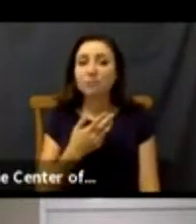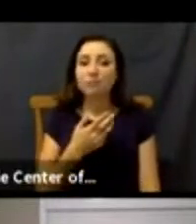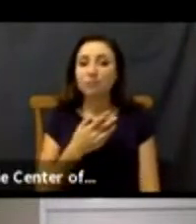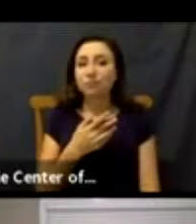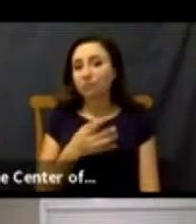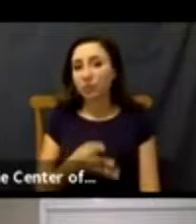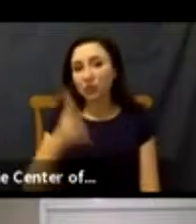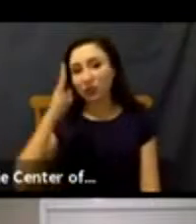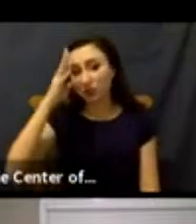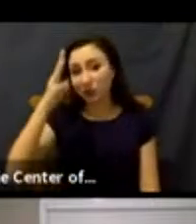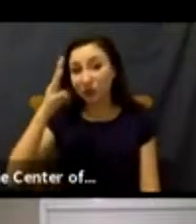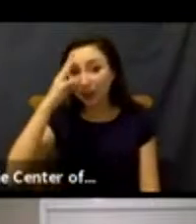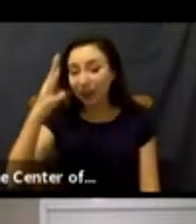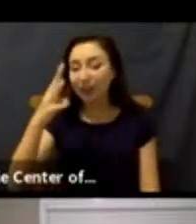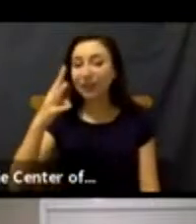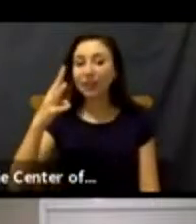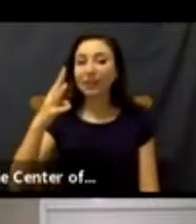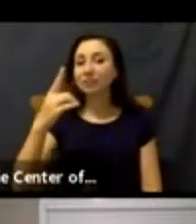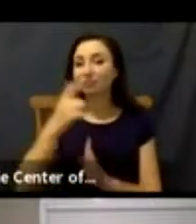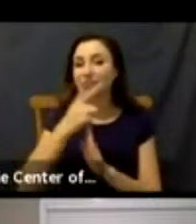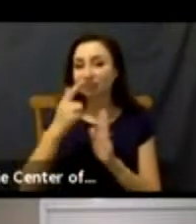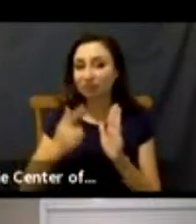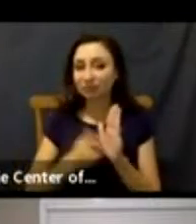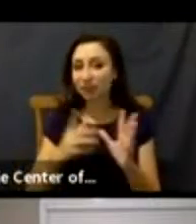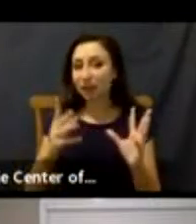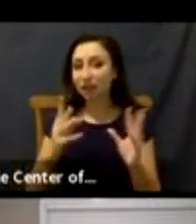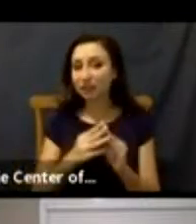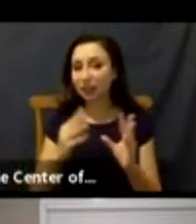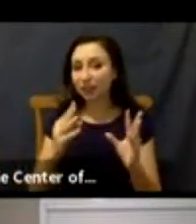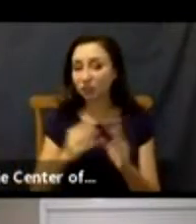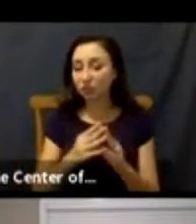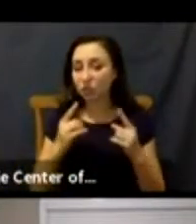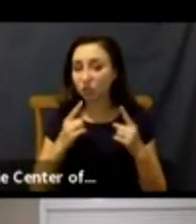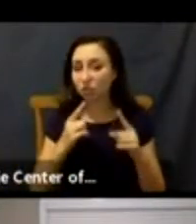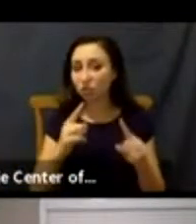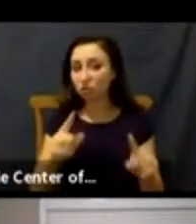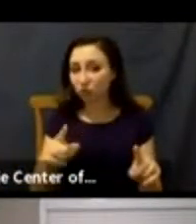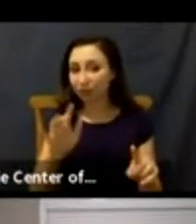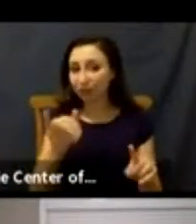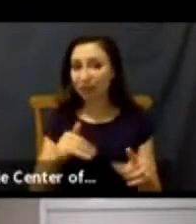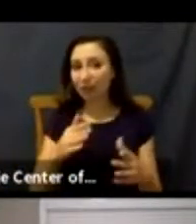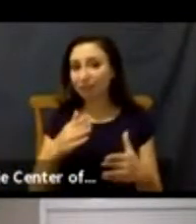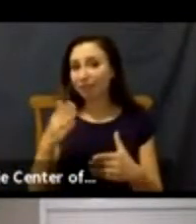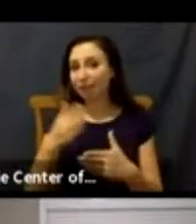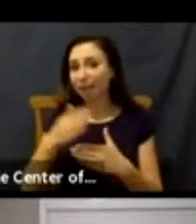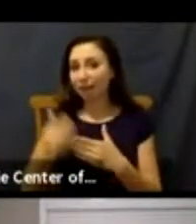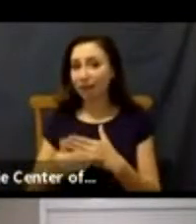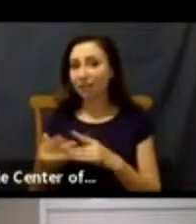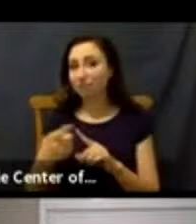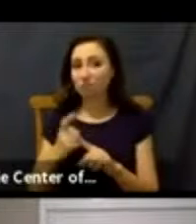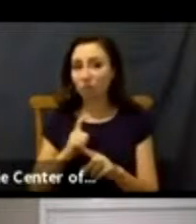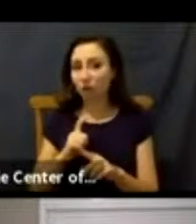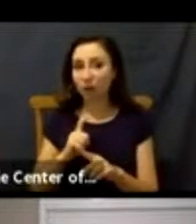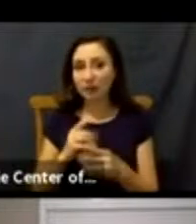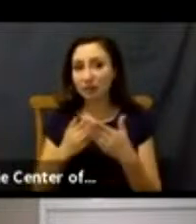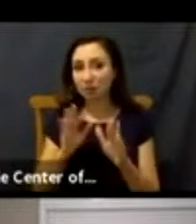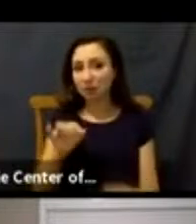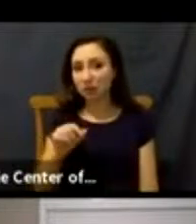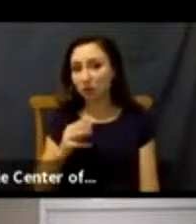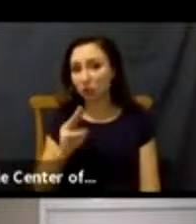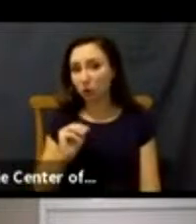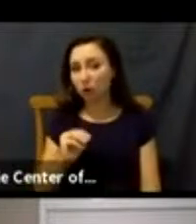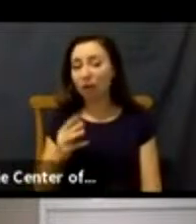a legislative session in the agenda that's bookended by the public forum? I mean, to what